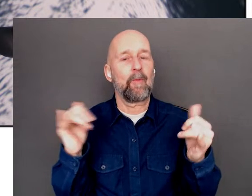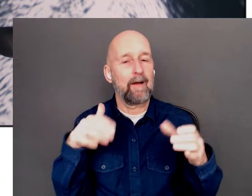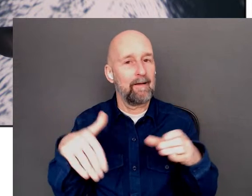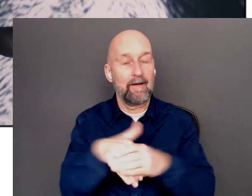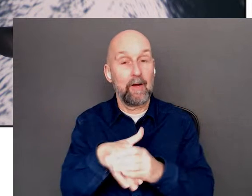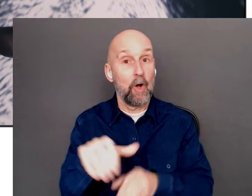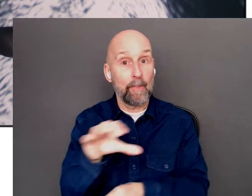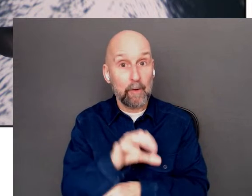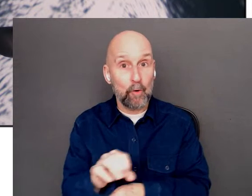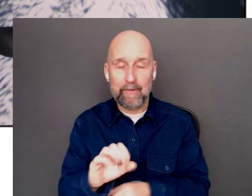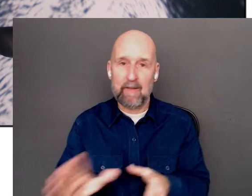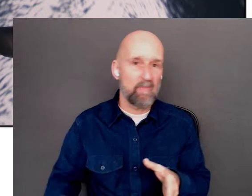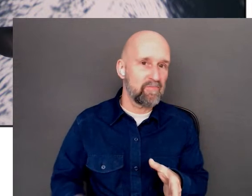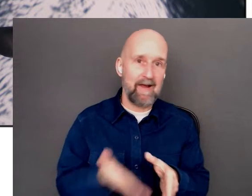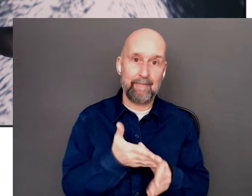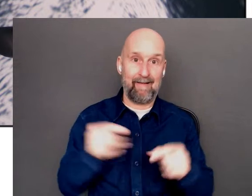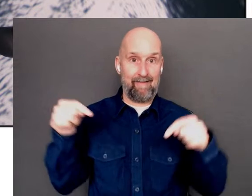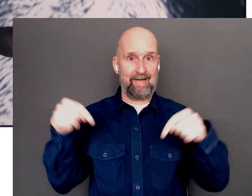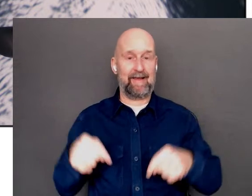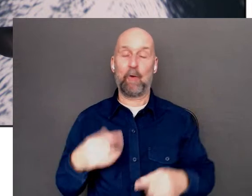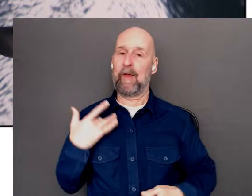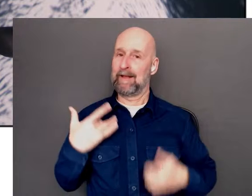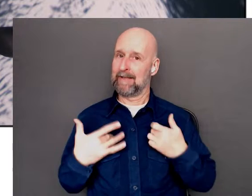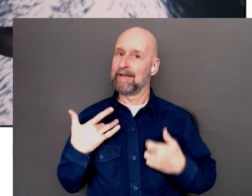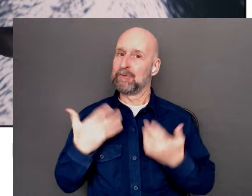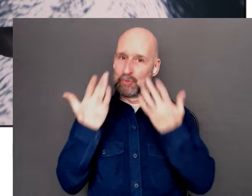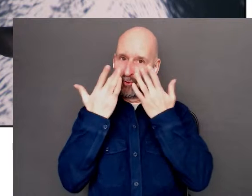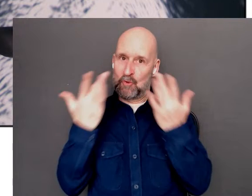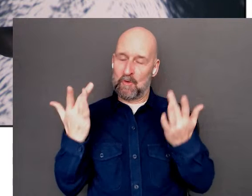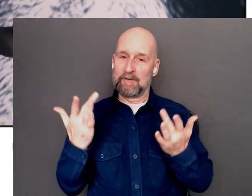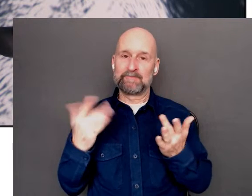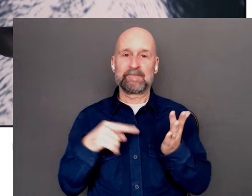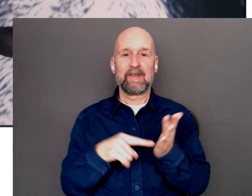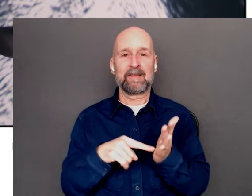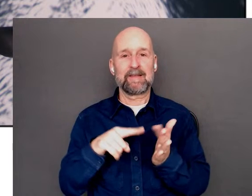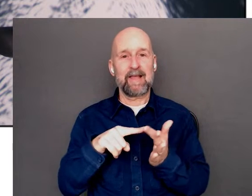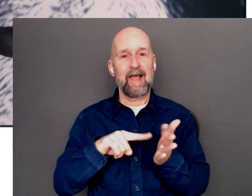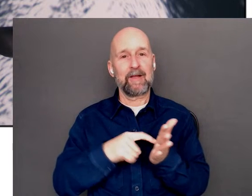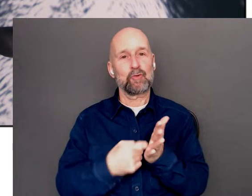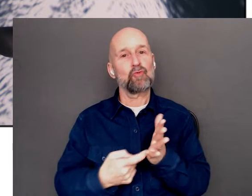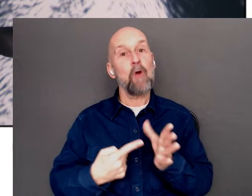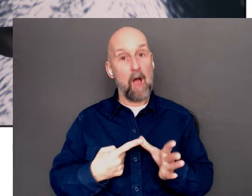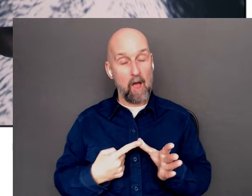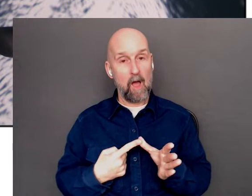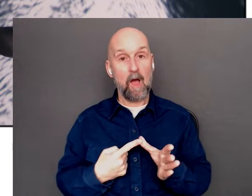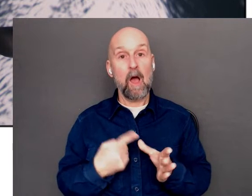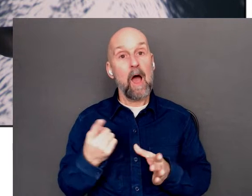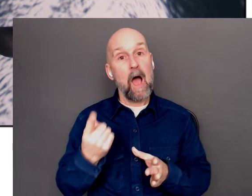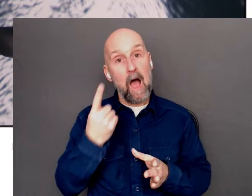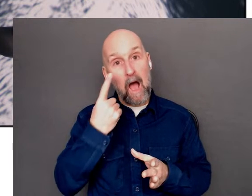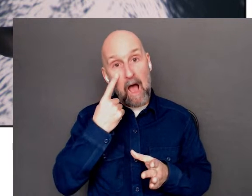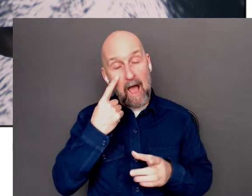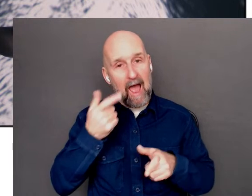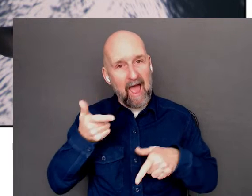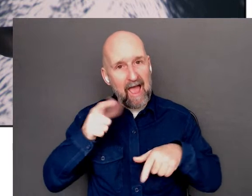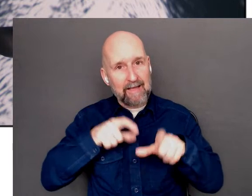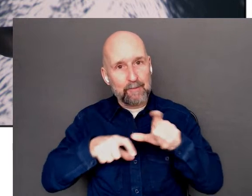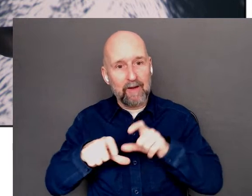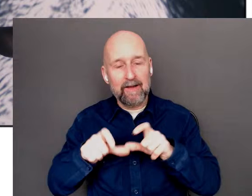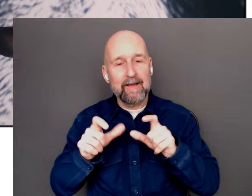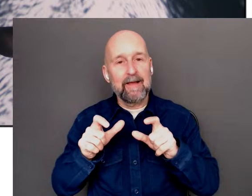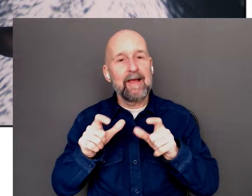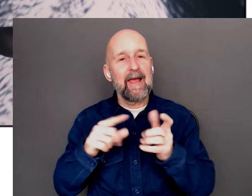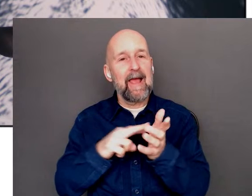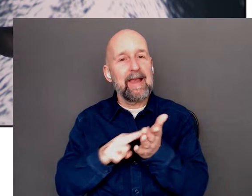quite excited about that. And Tetra is actually an exploration of hidden forces of nature,